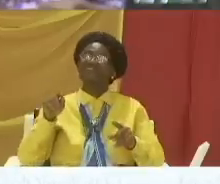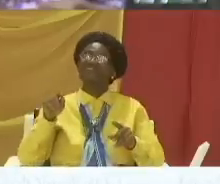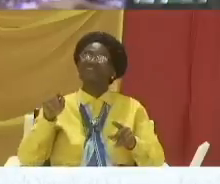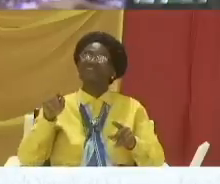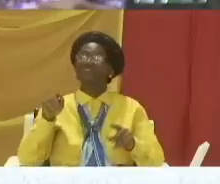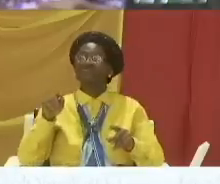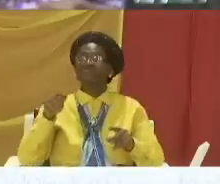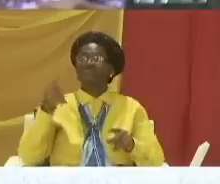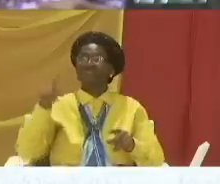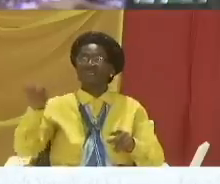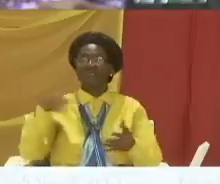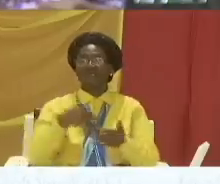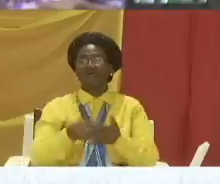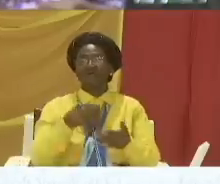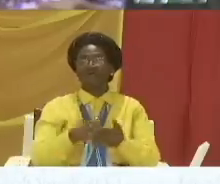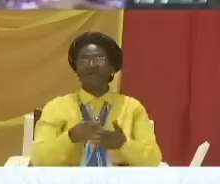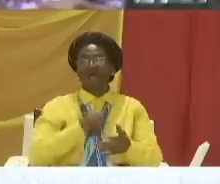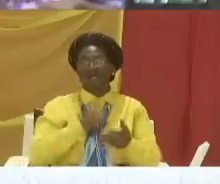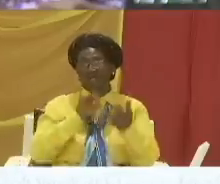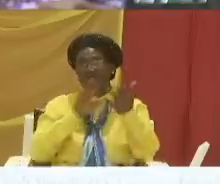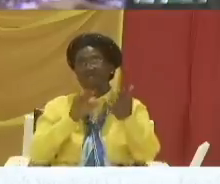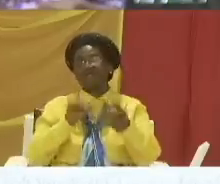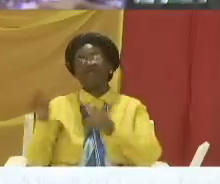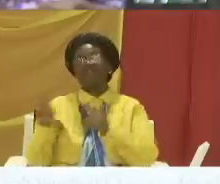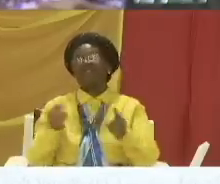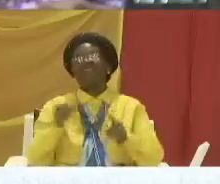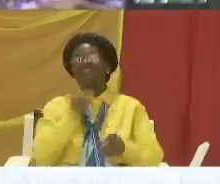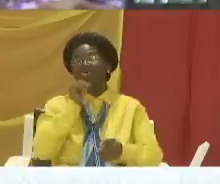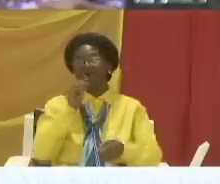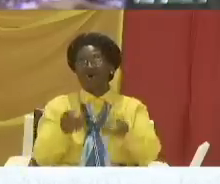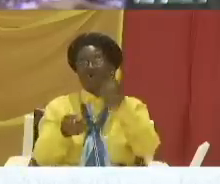money I was expecting didn't come.